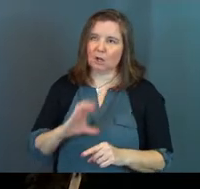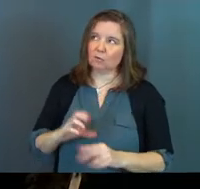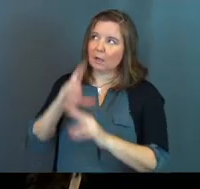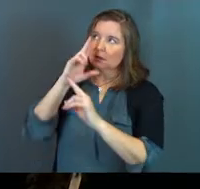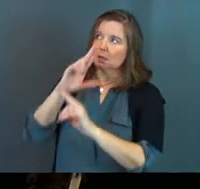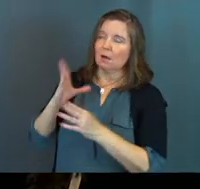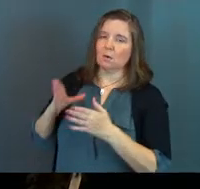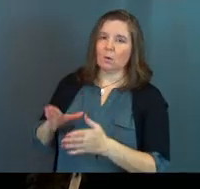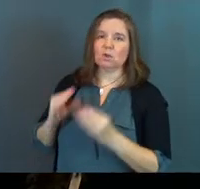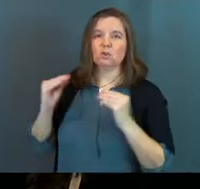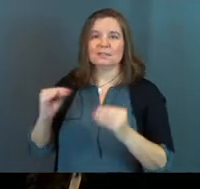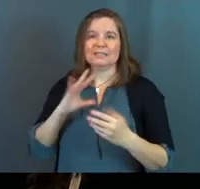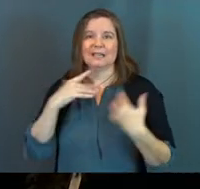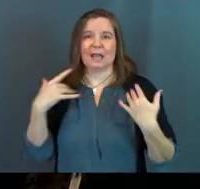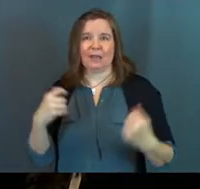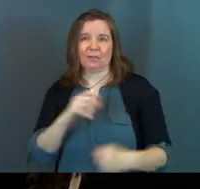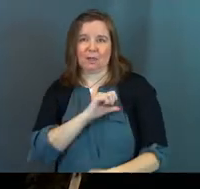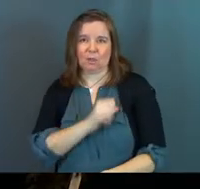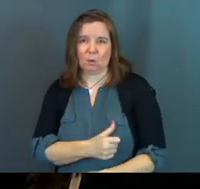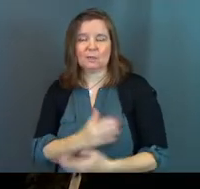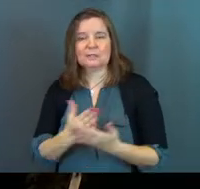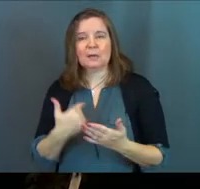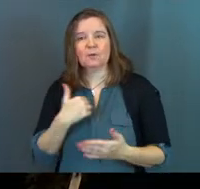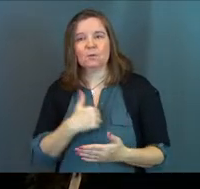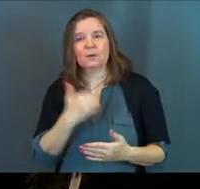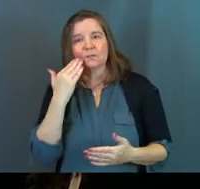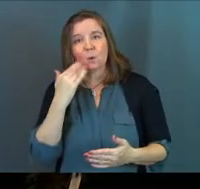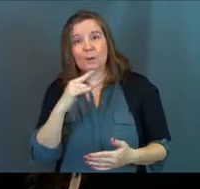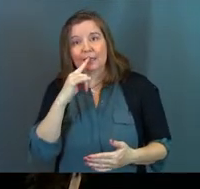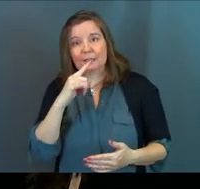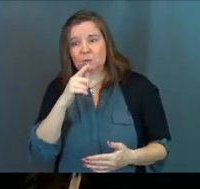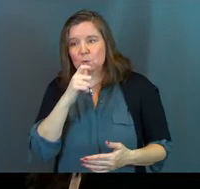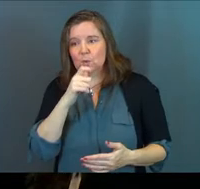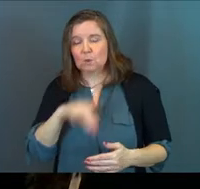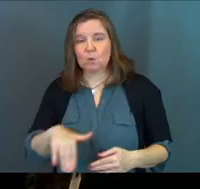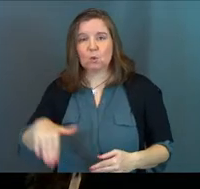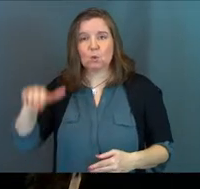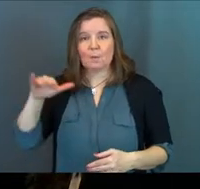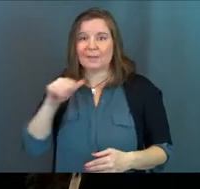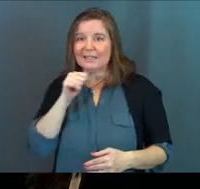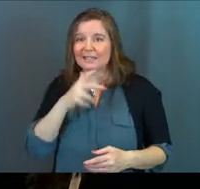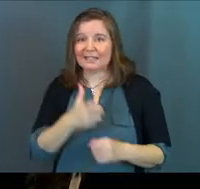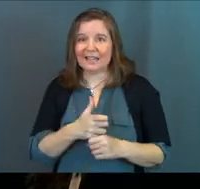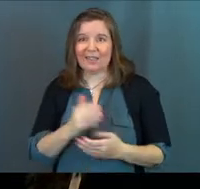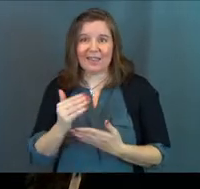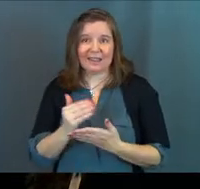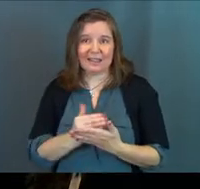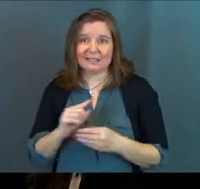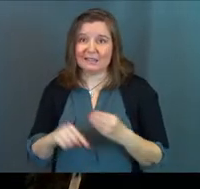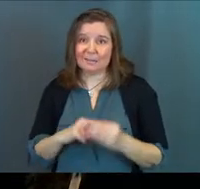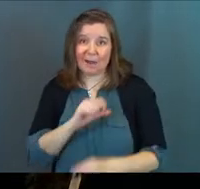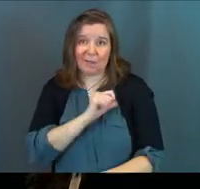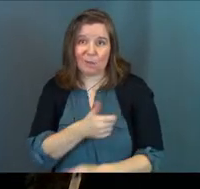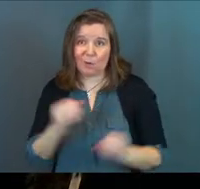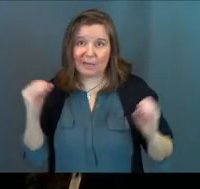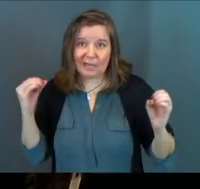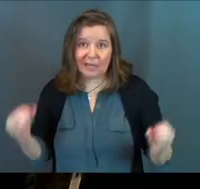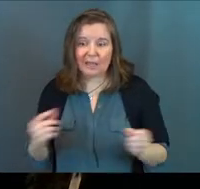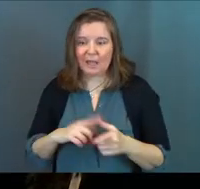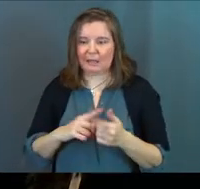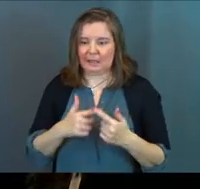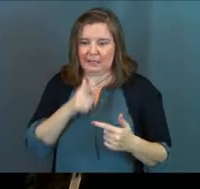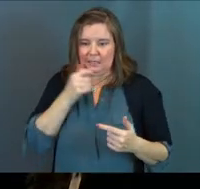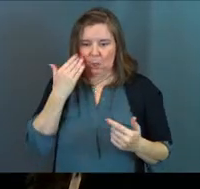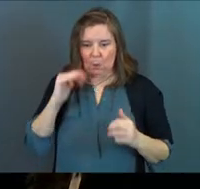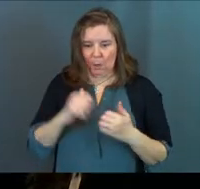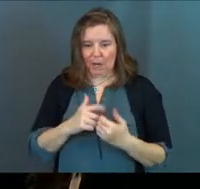you're teaching healthy authority. Some of us, we've known kids who grew up and they didn't get that lesson about authority. And then they